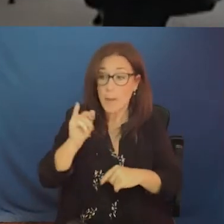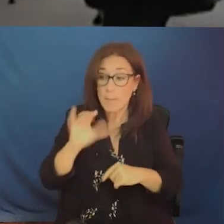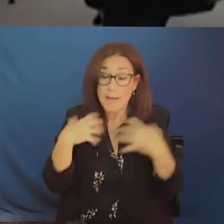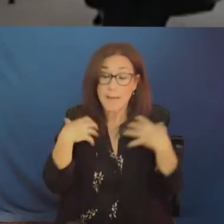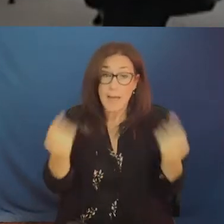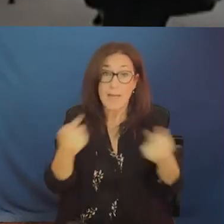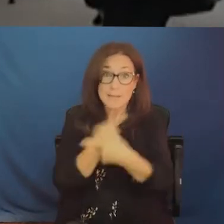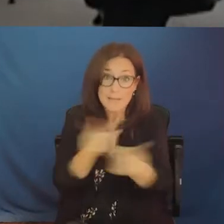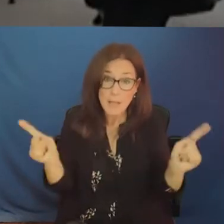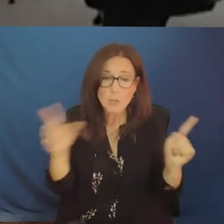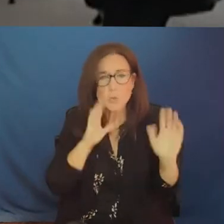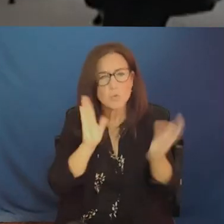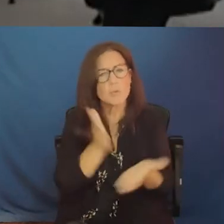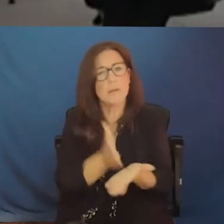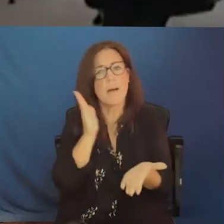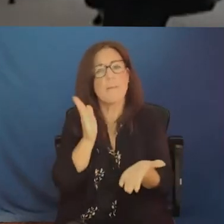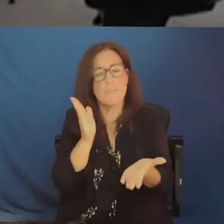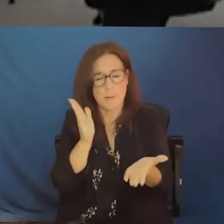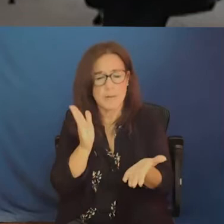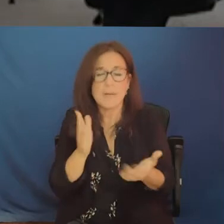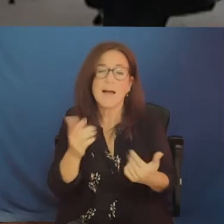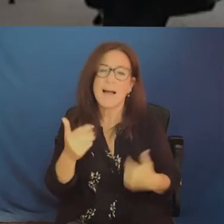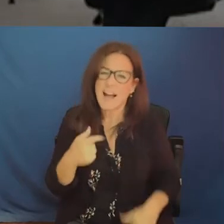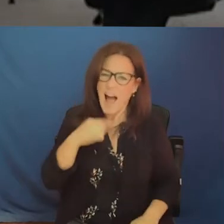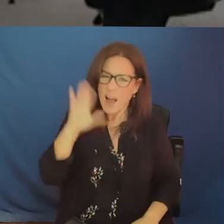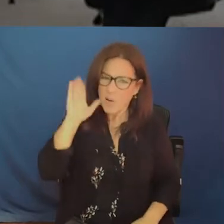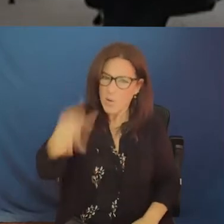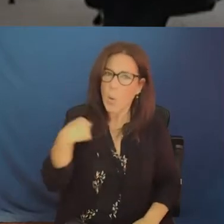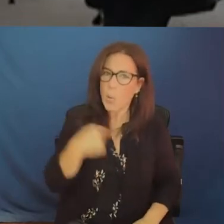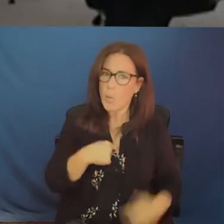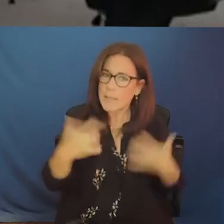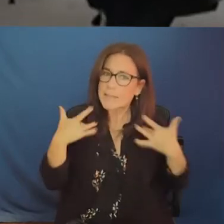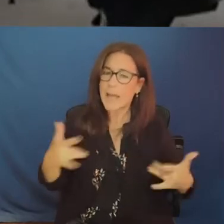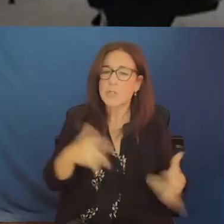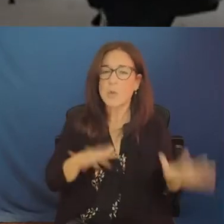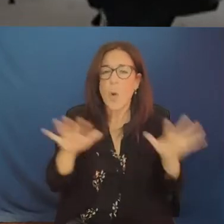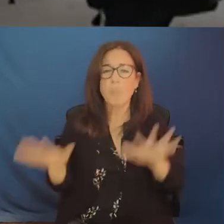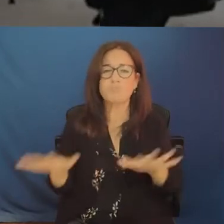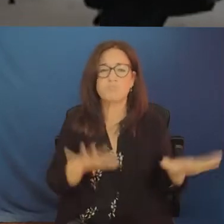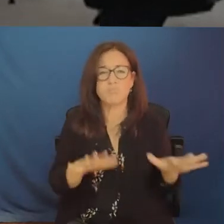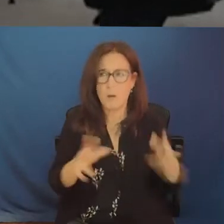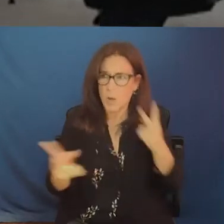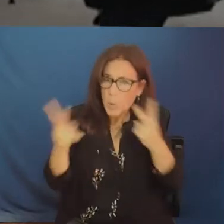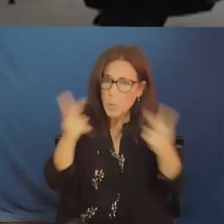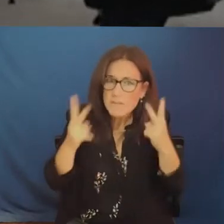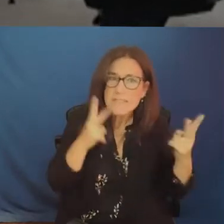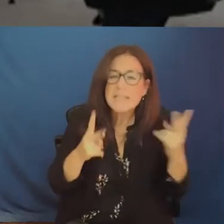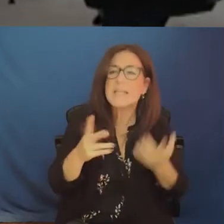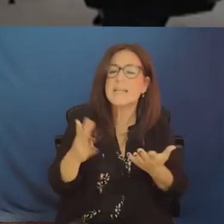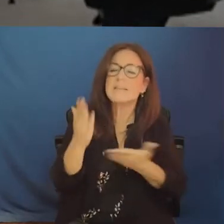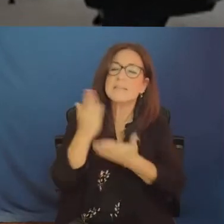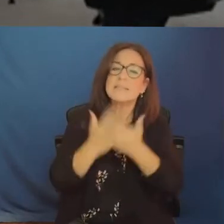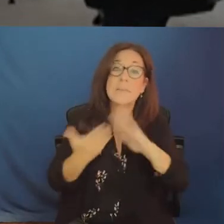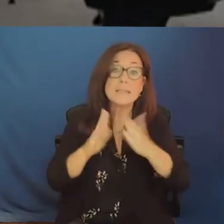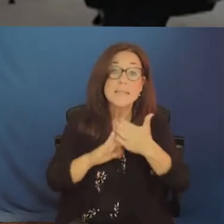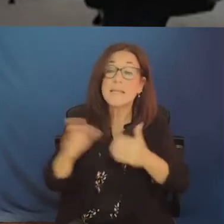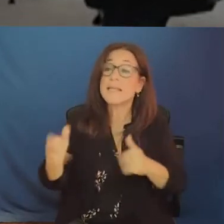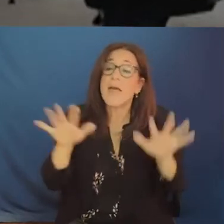understand the desire to let loose now, but we aren't quite out of this pandemic and have seen other cities across the nation and globe